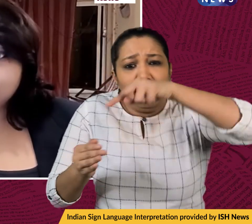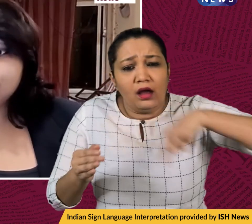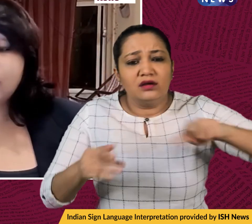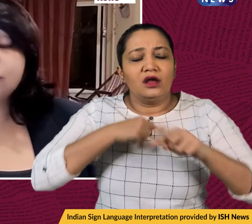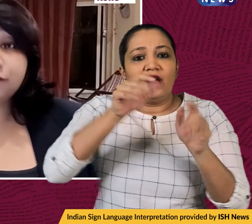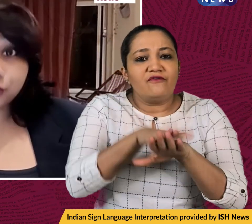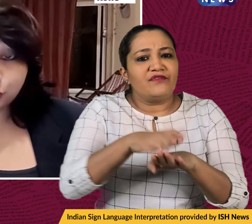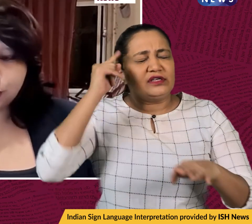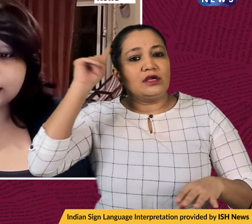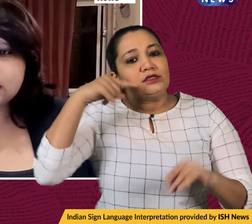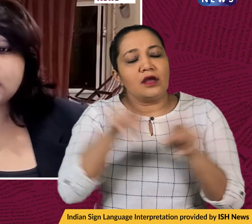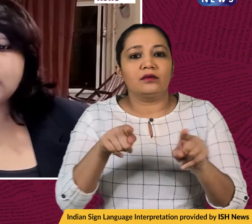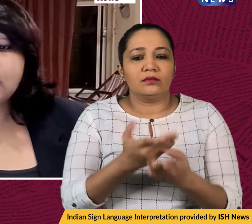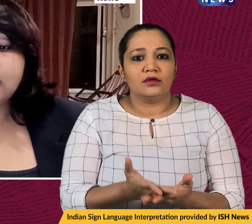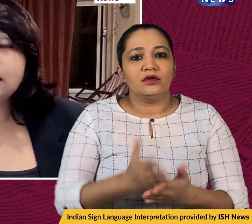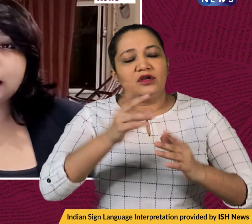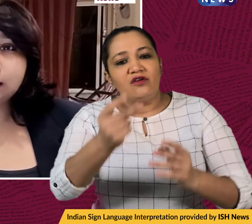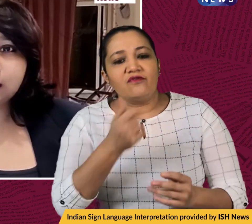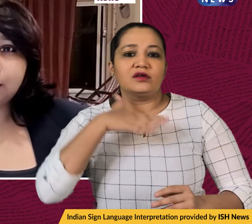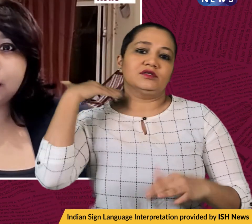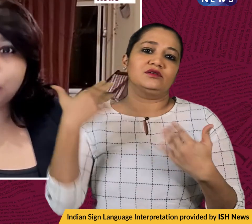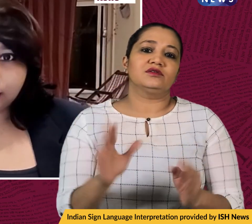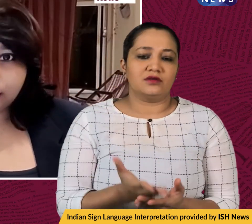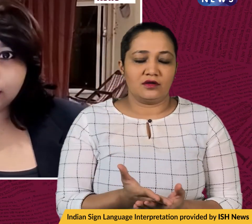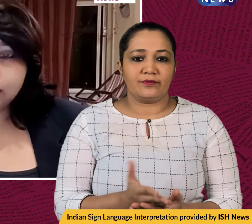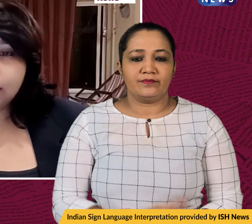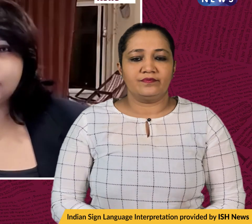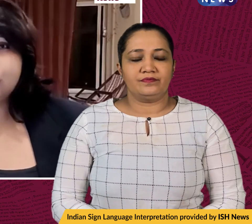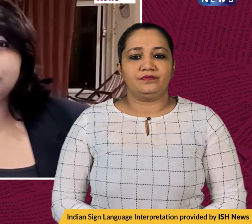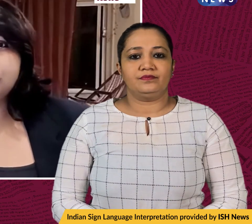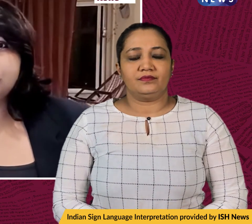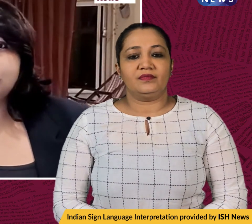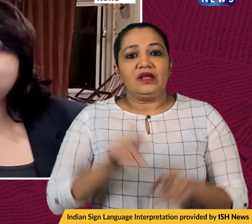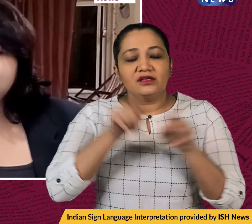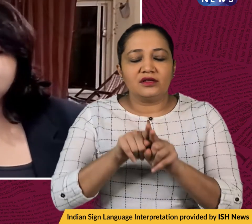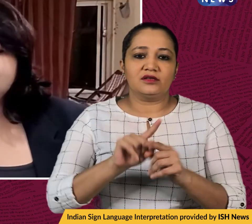bowl drives fish crazy and kills them quickly,"